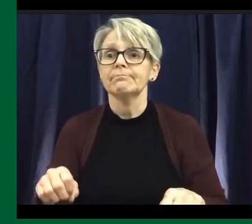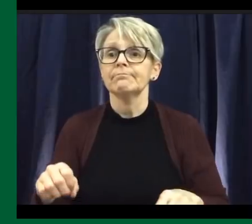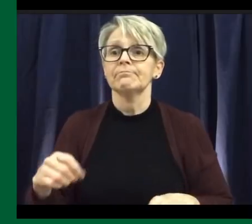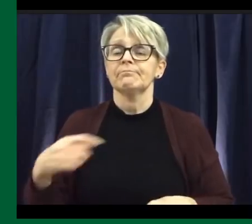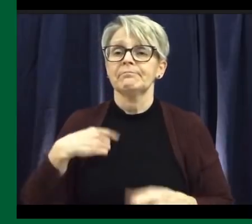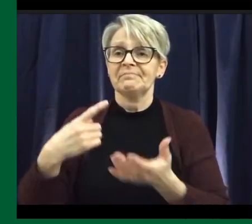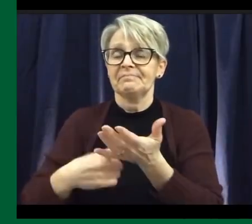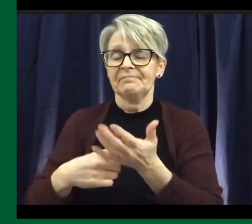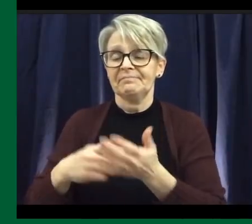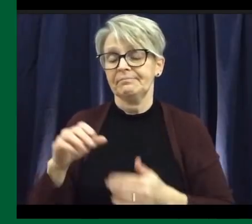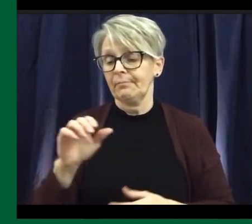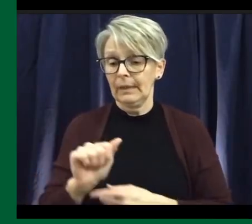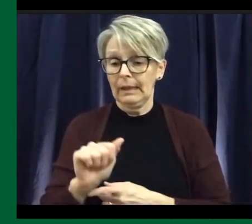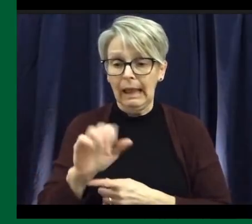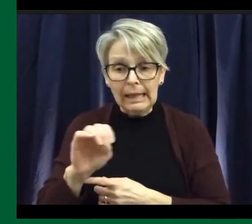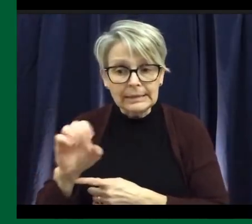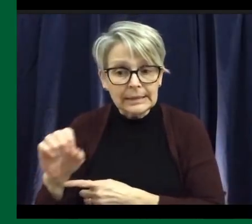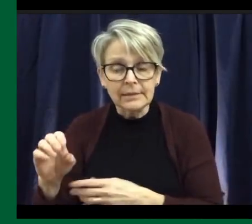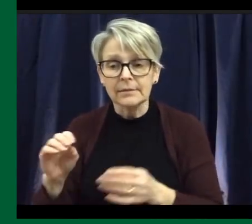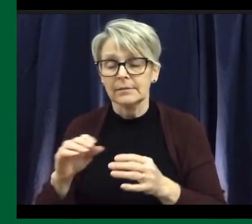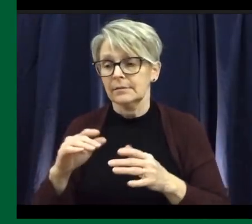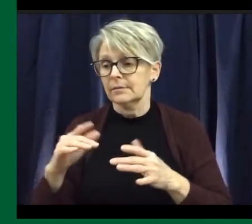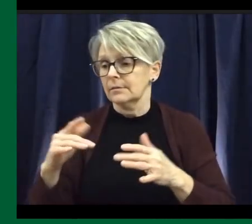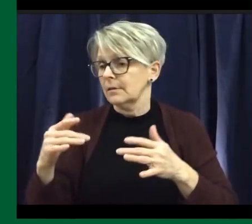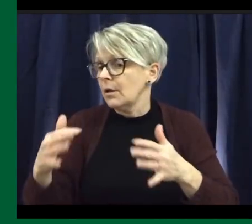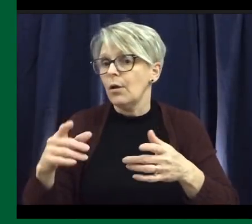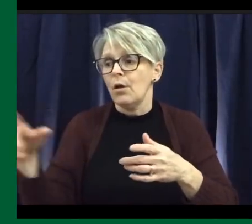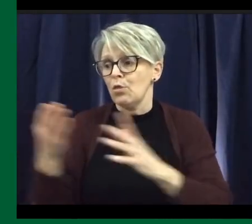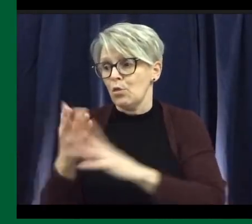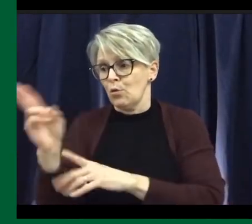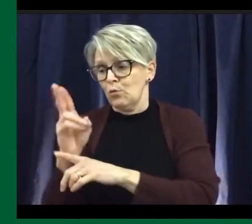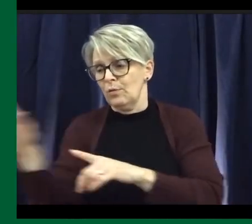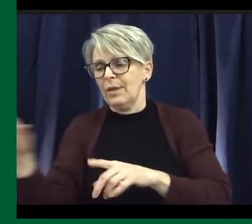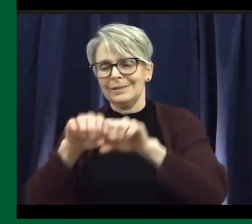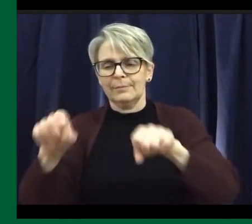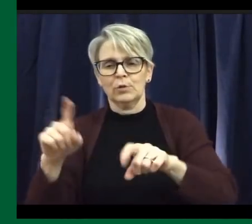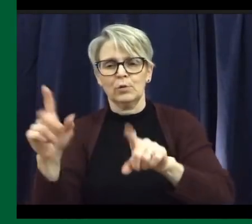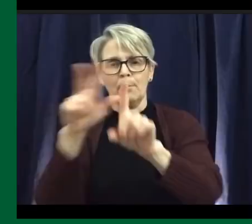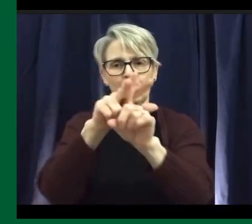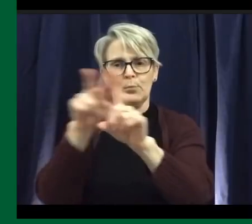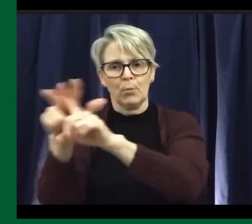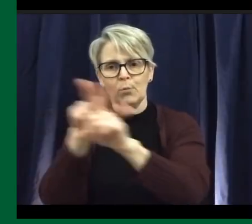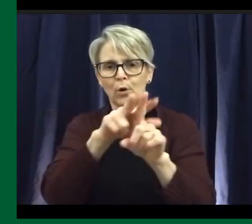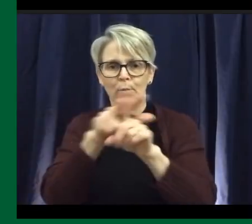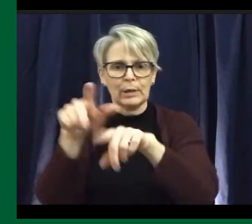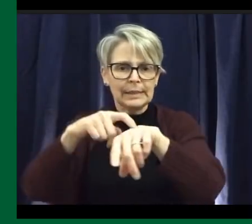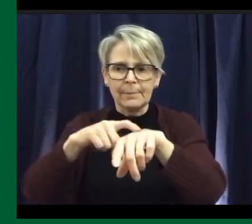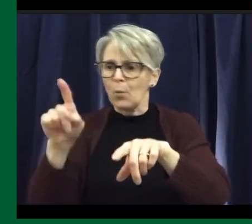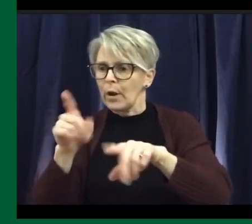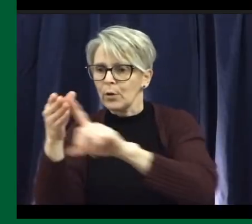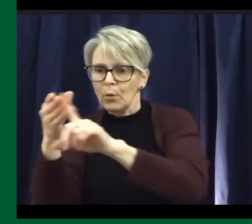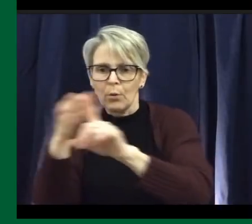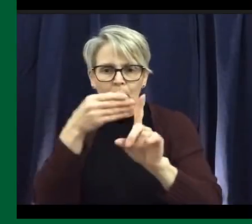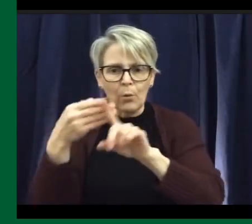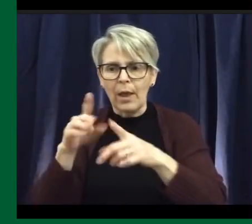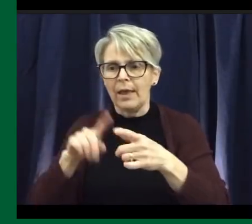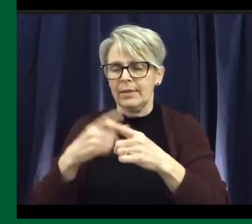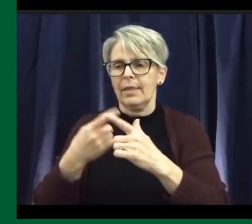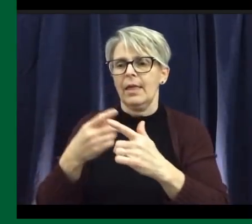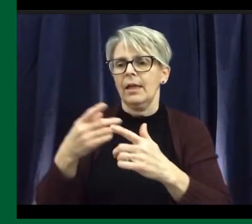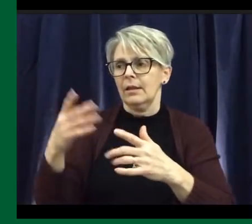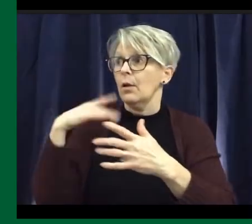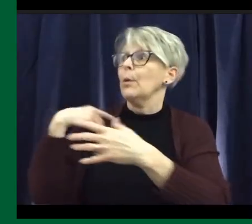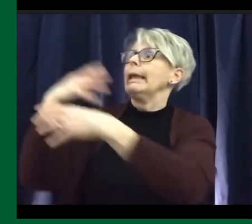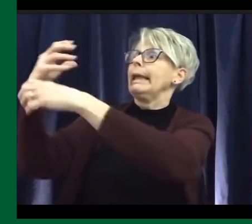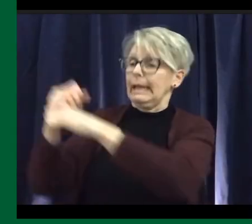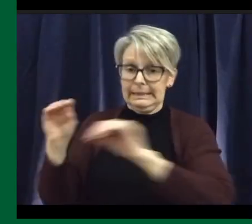age to the booking system and controlling that and aligning it with the known vaccine supplies. We're